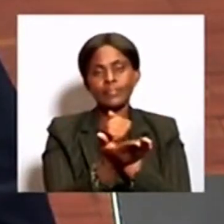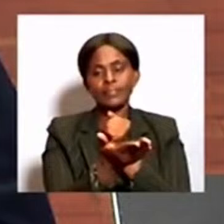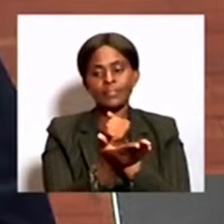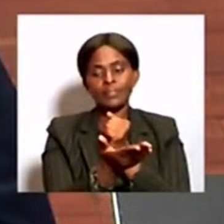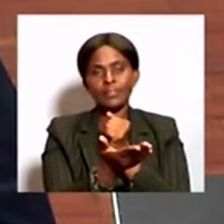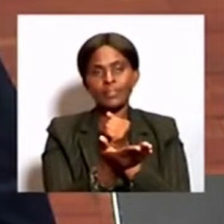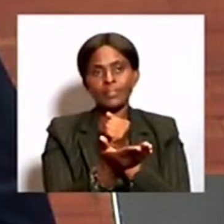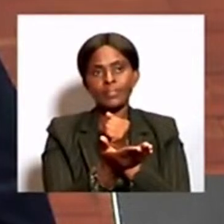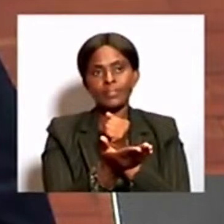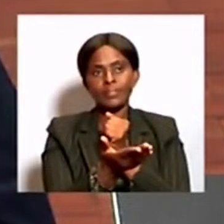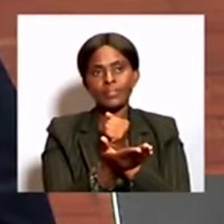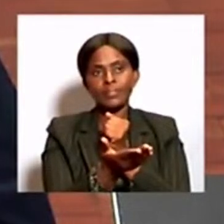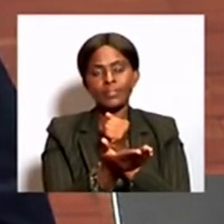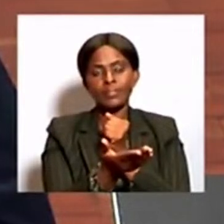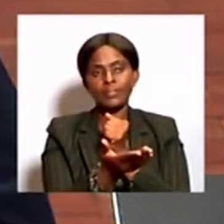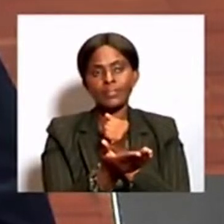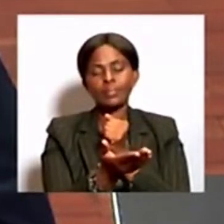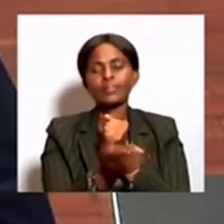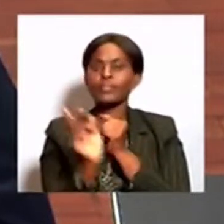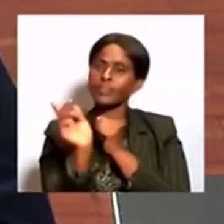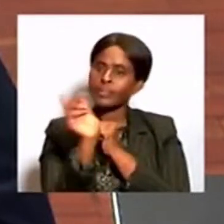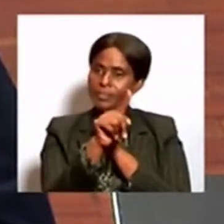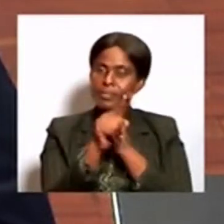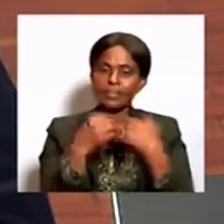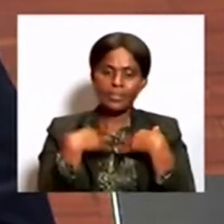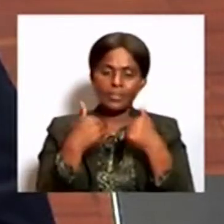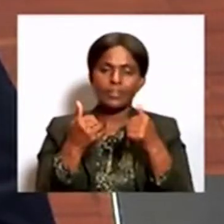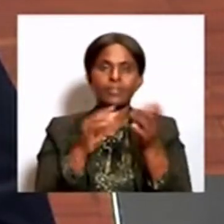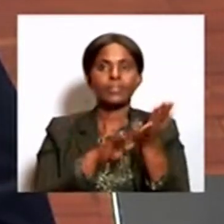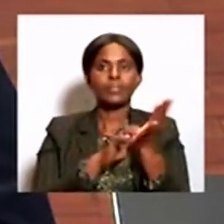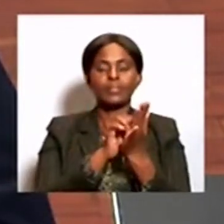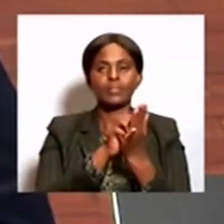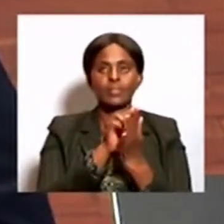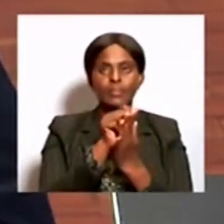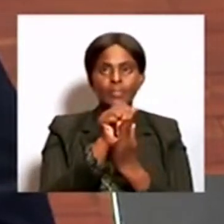Let's go and heal the cancer.